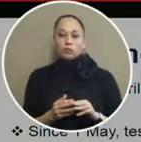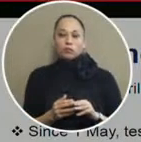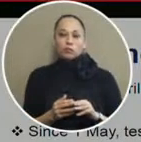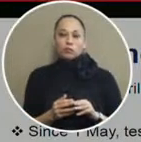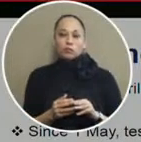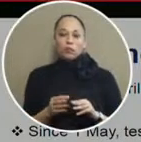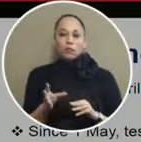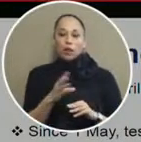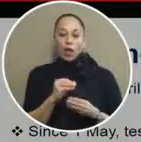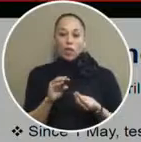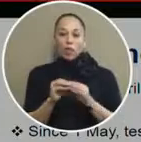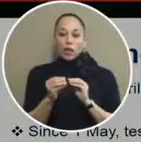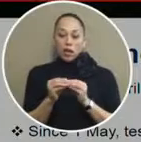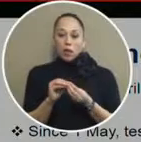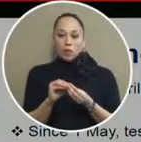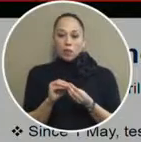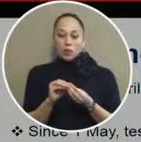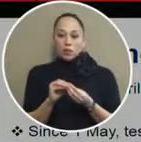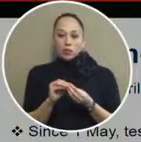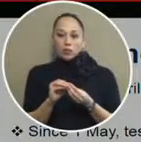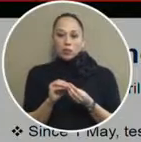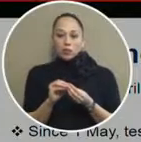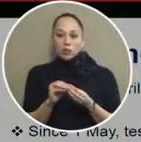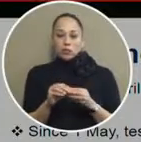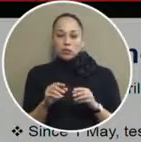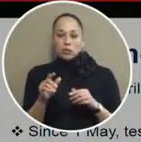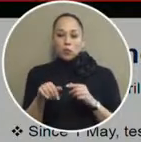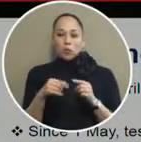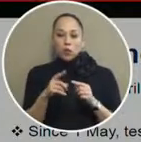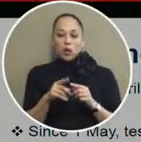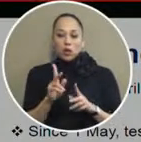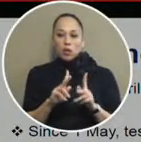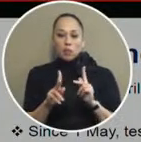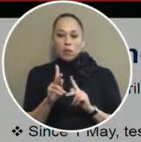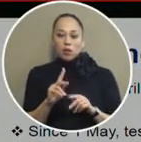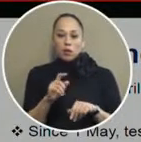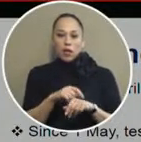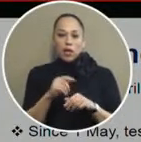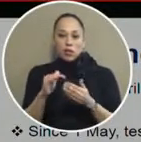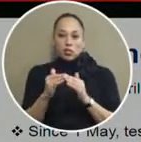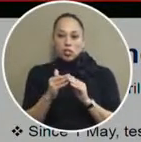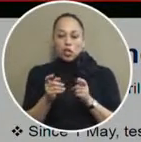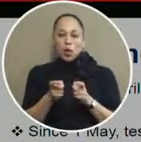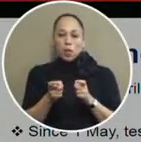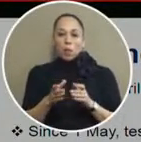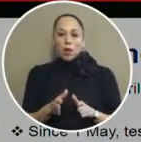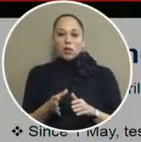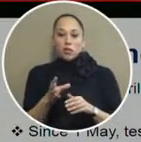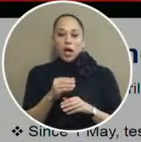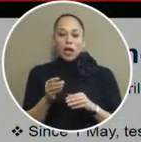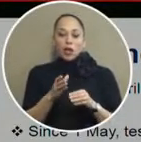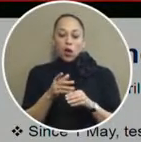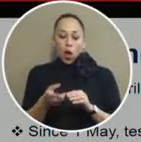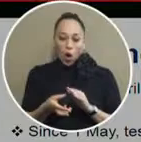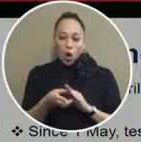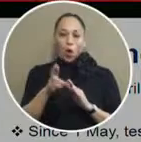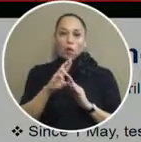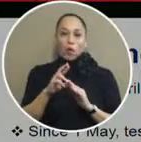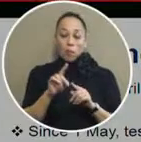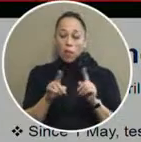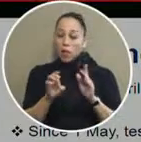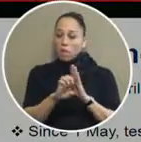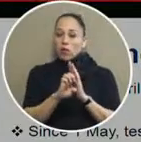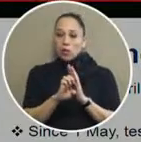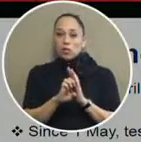And the numbers, as was some of these were touched on by the city manager in his overview. But for